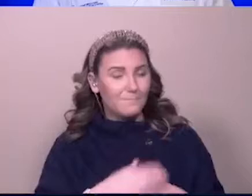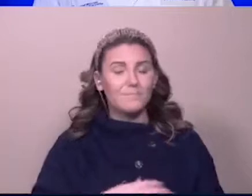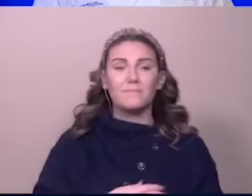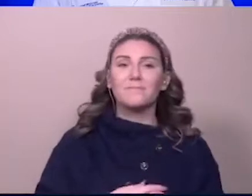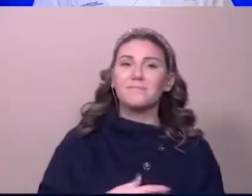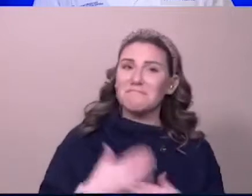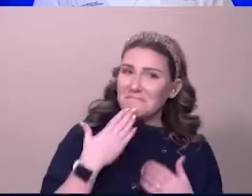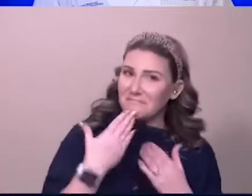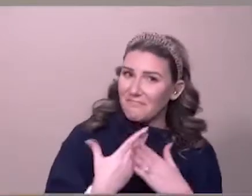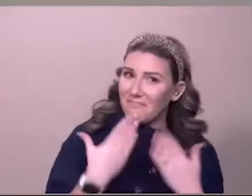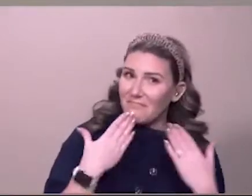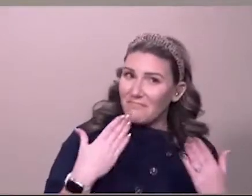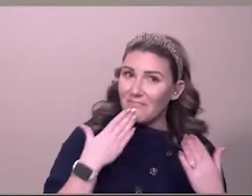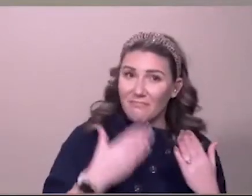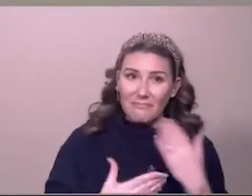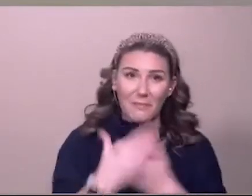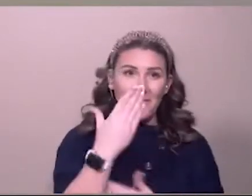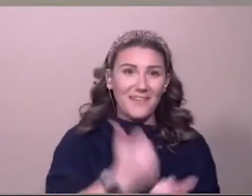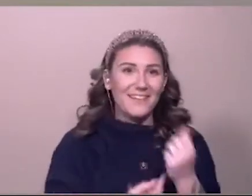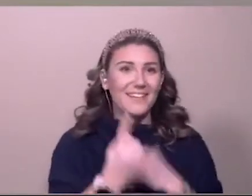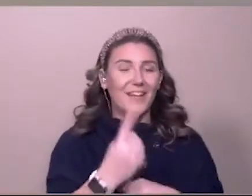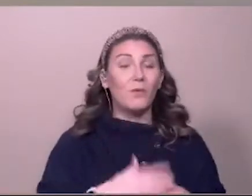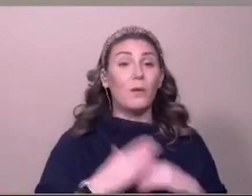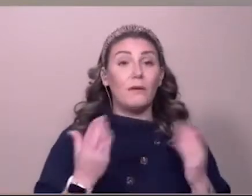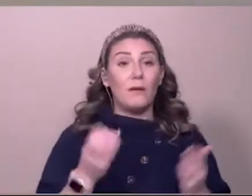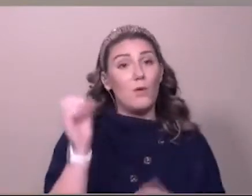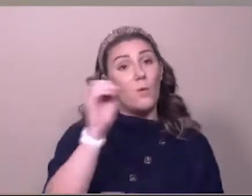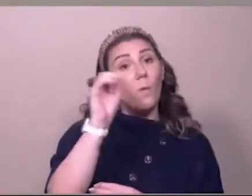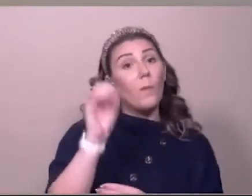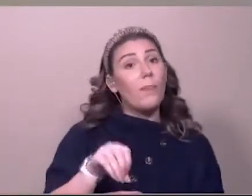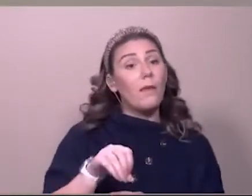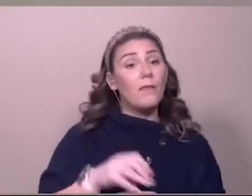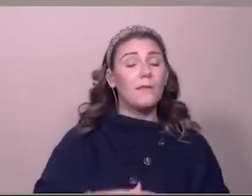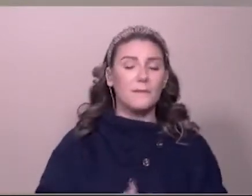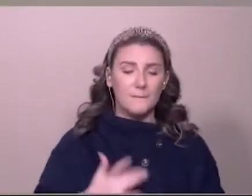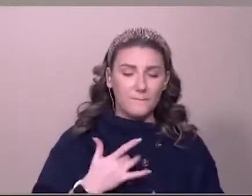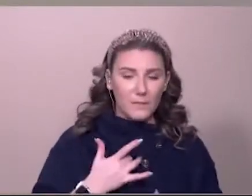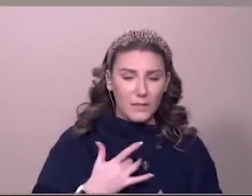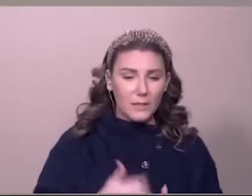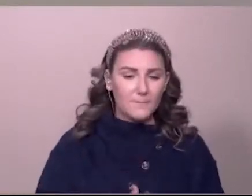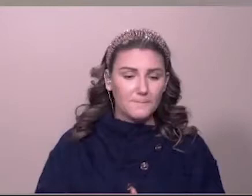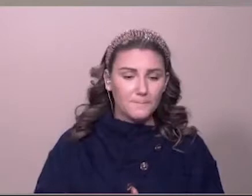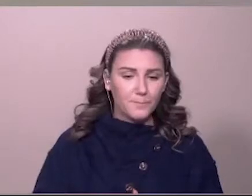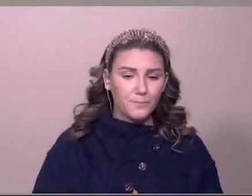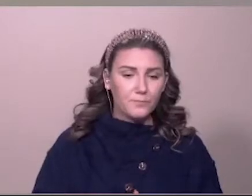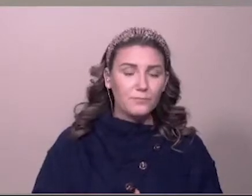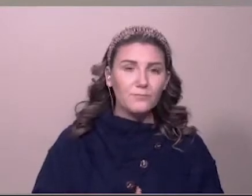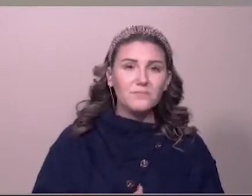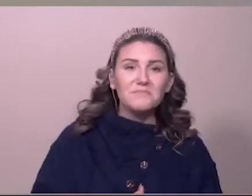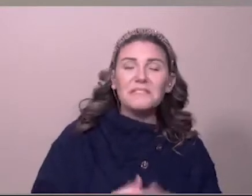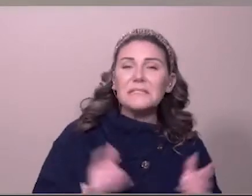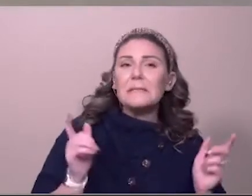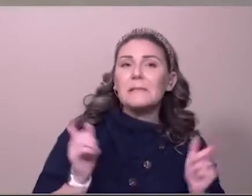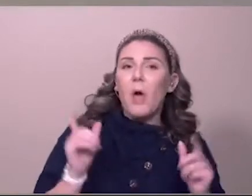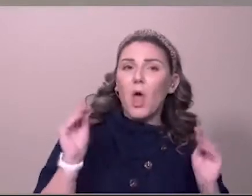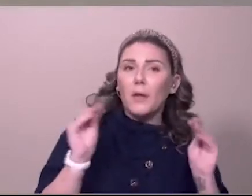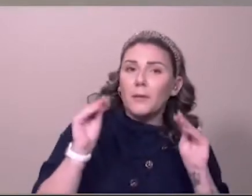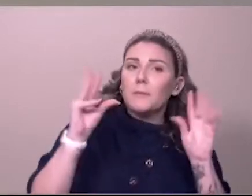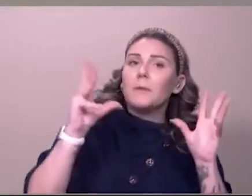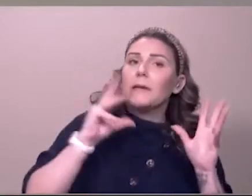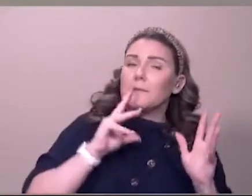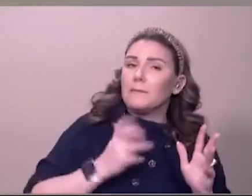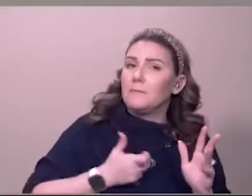Well, thank you. Good morning, everybody. Here at Olathe, I feel like we've had a small miracle in that our